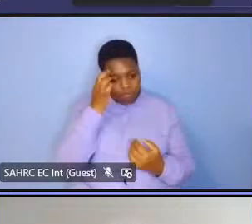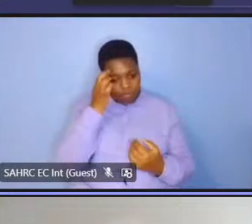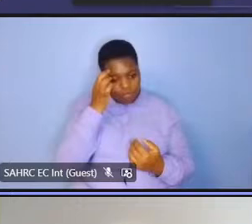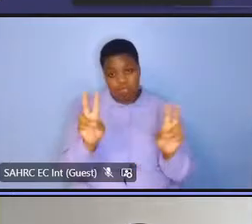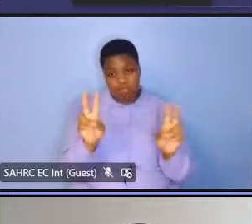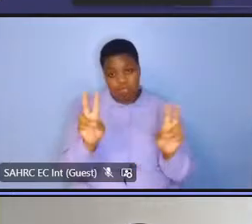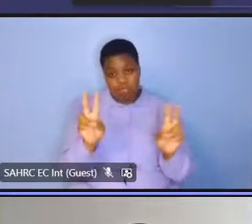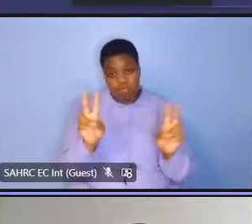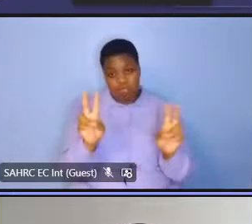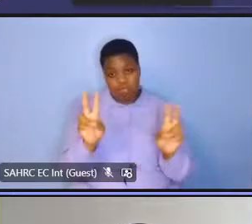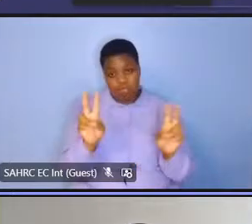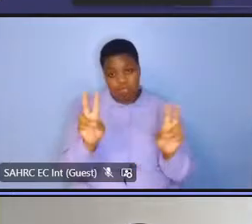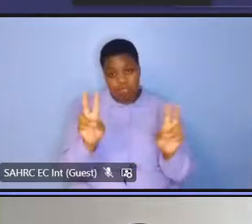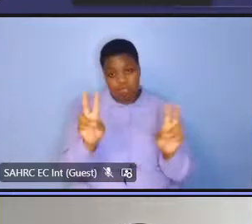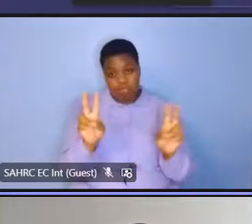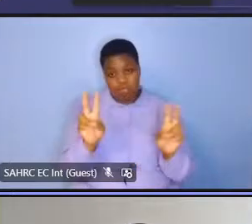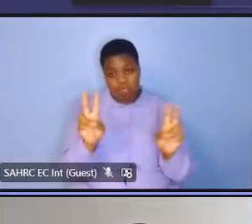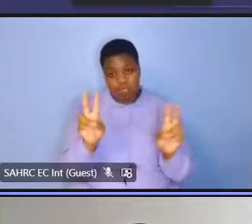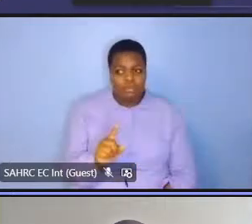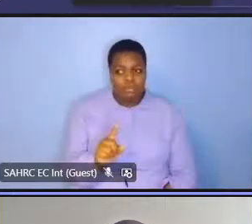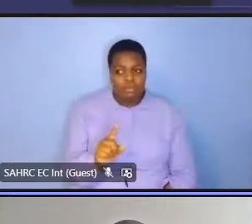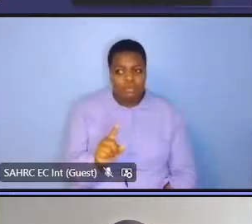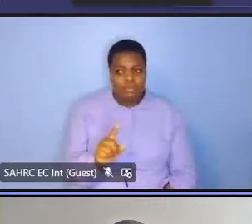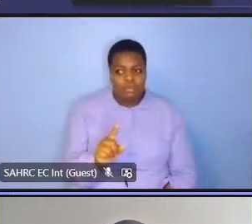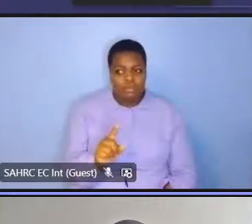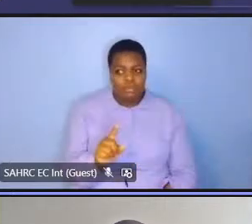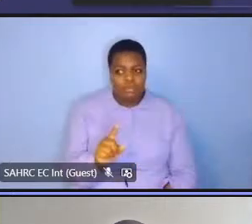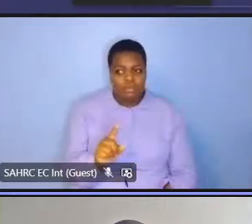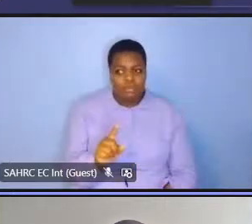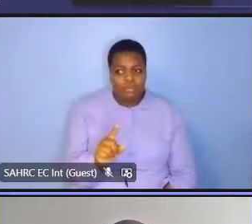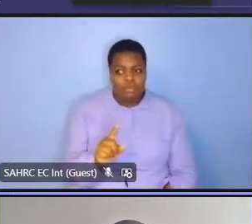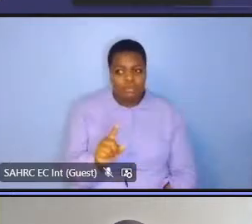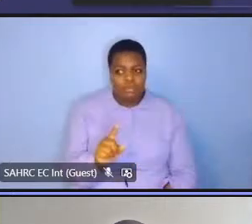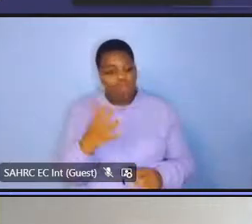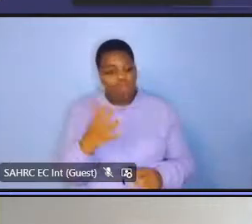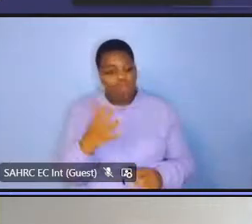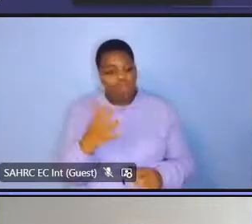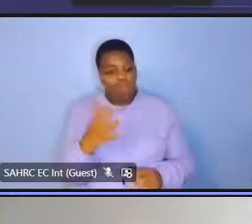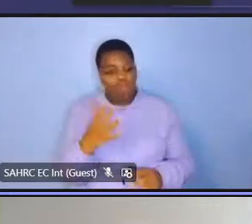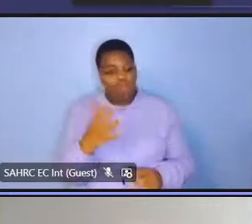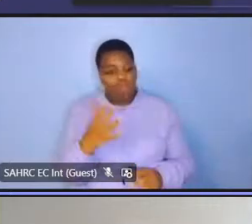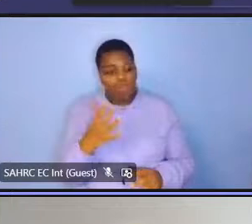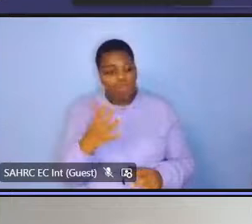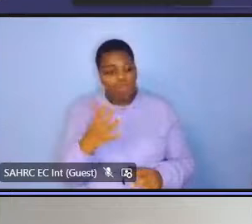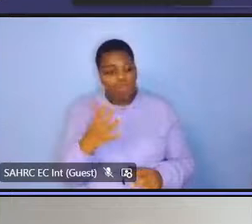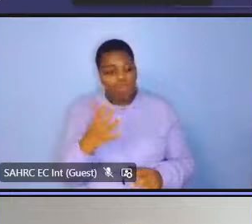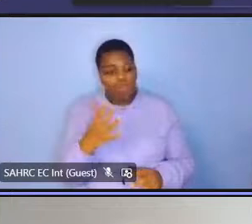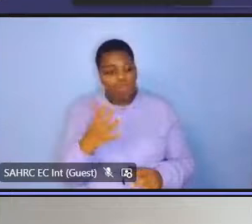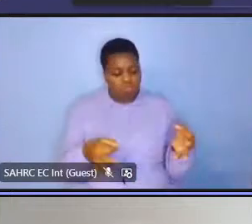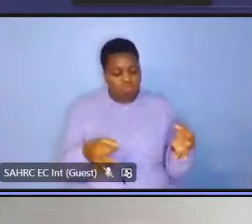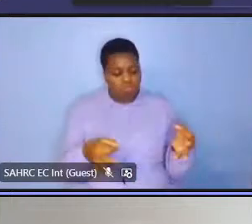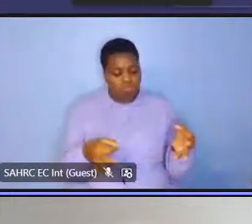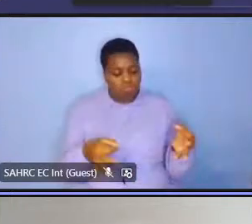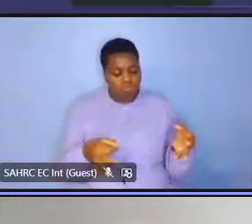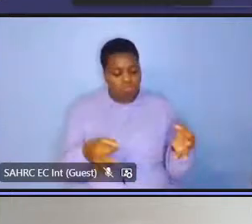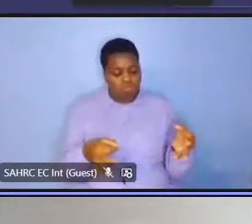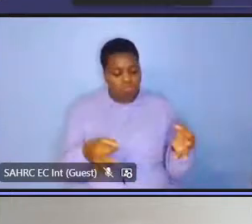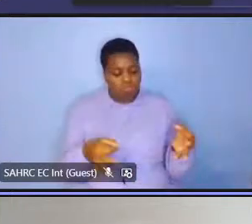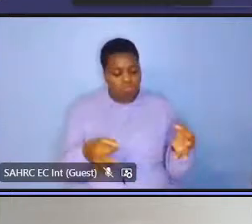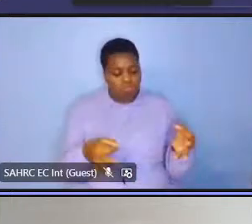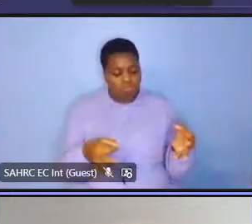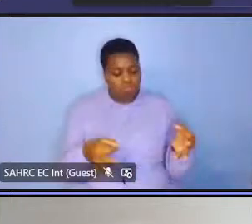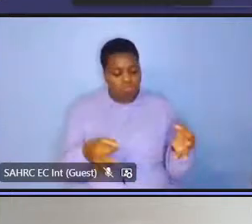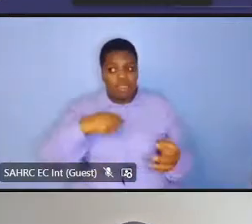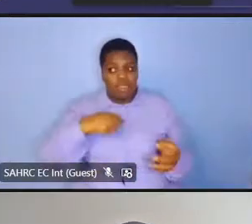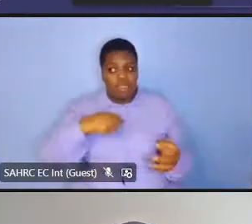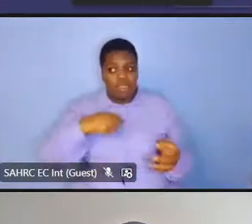it's all about. In particular, there is no scope and content of the right. And the reason why I'm highlighting that is